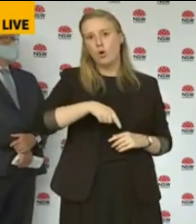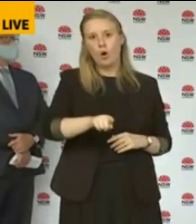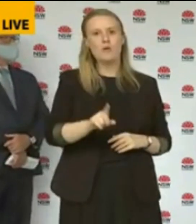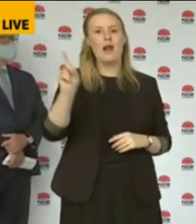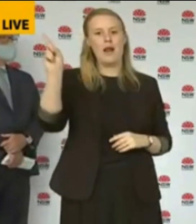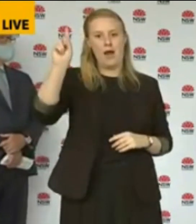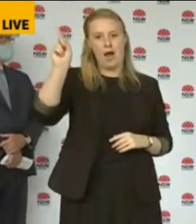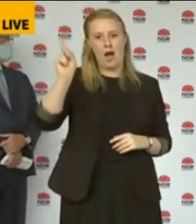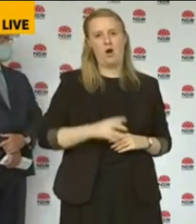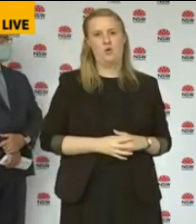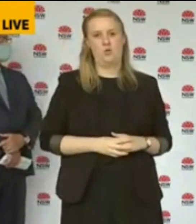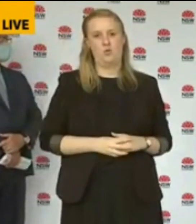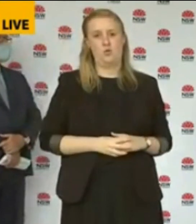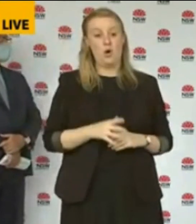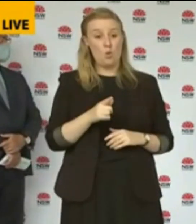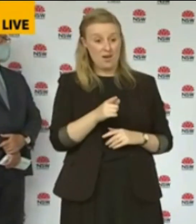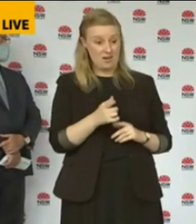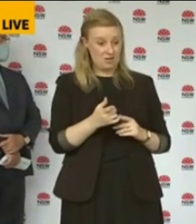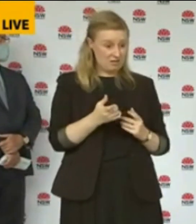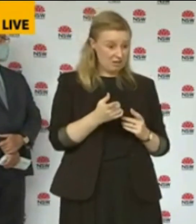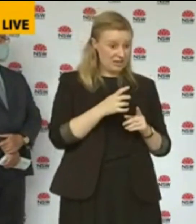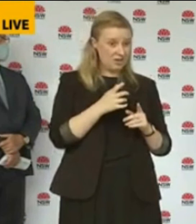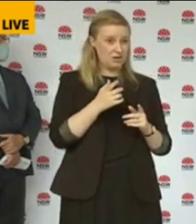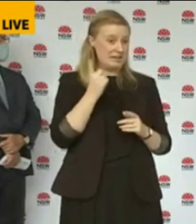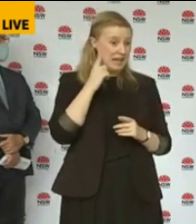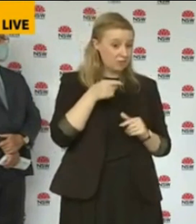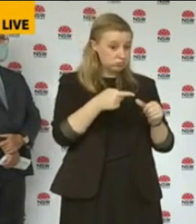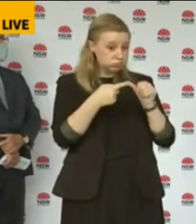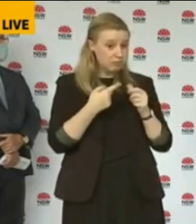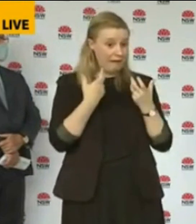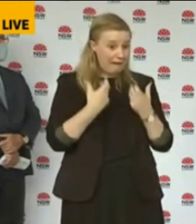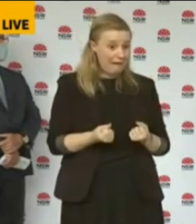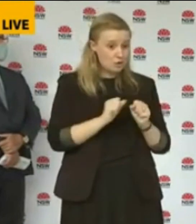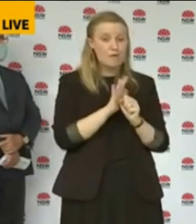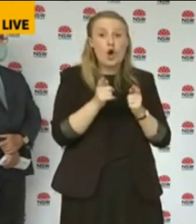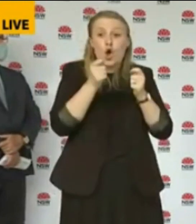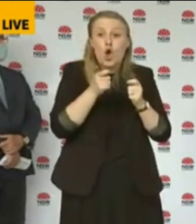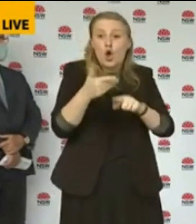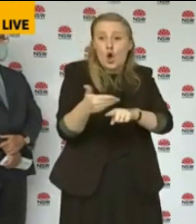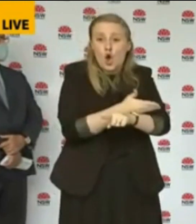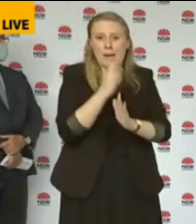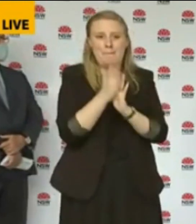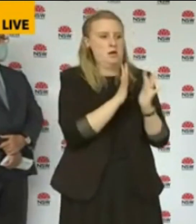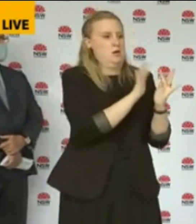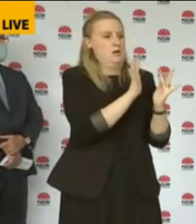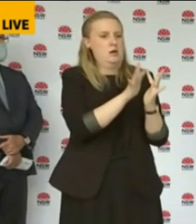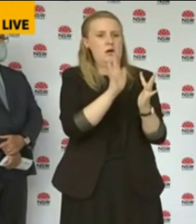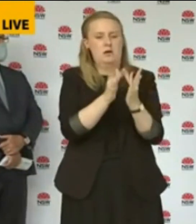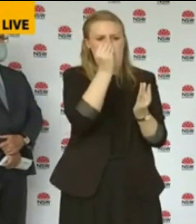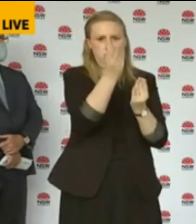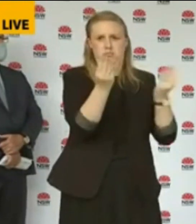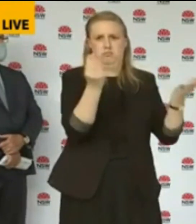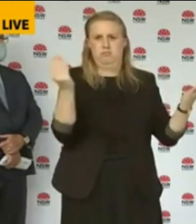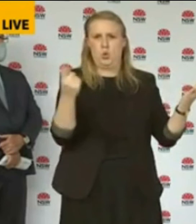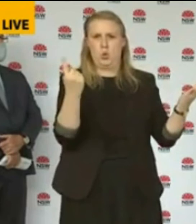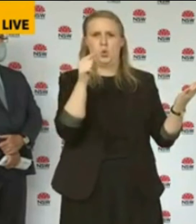COVID will help us block any chains of transmission. And the higher the testing rates, the greatest